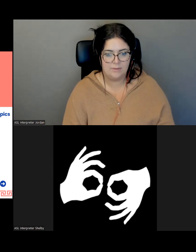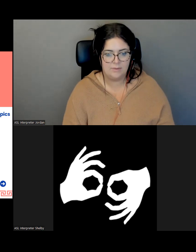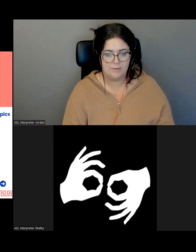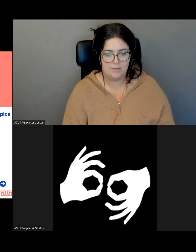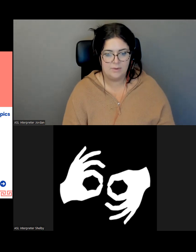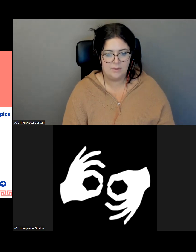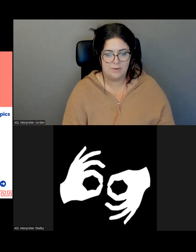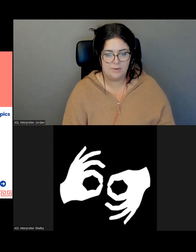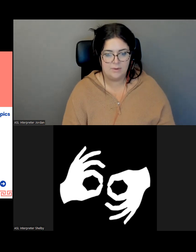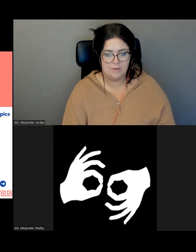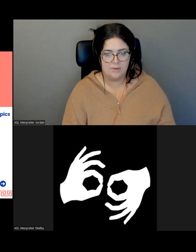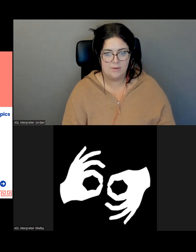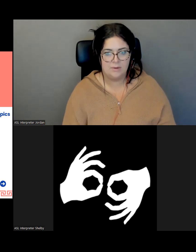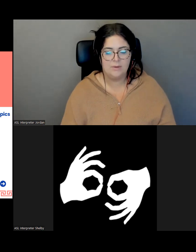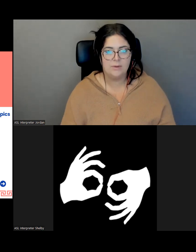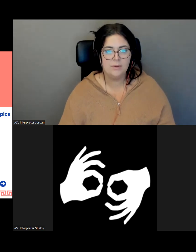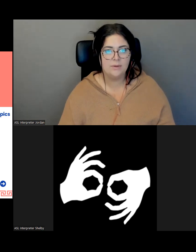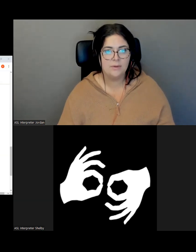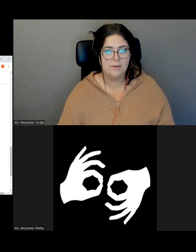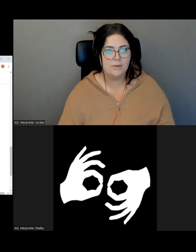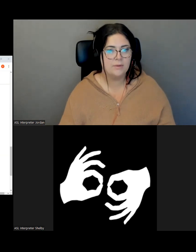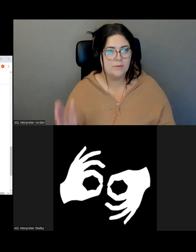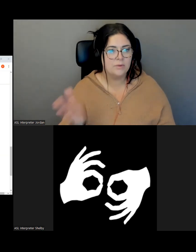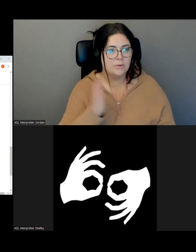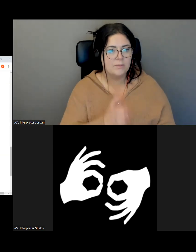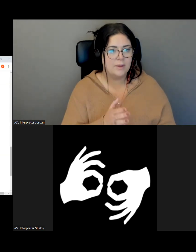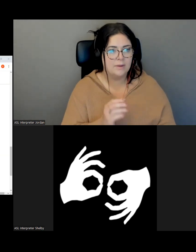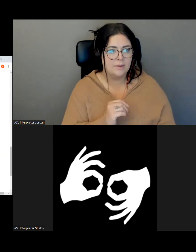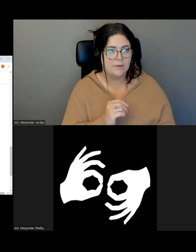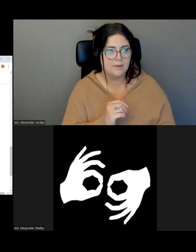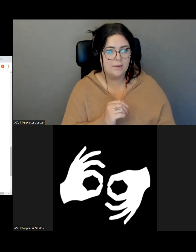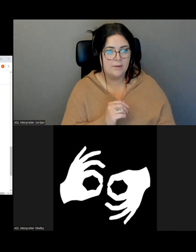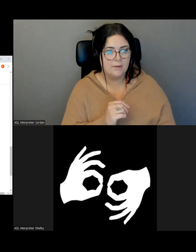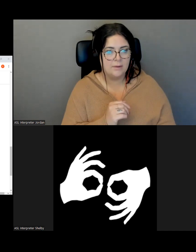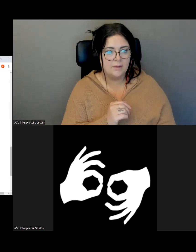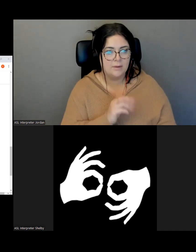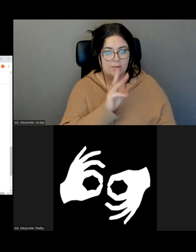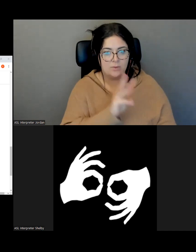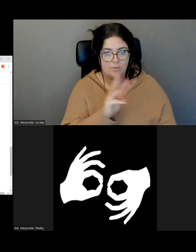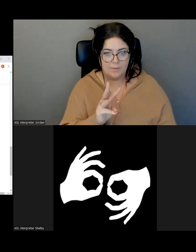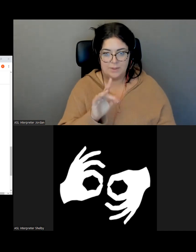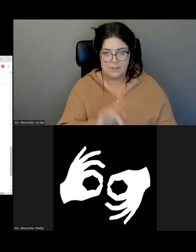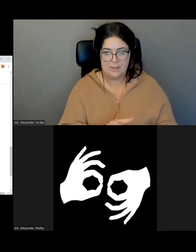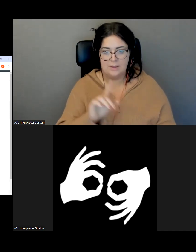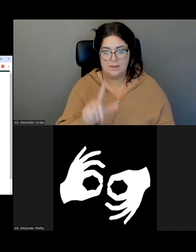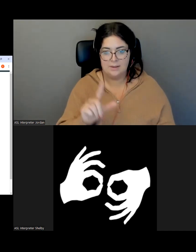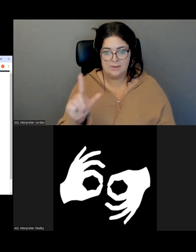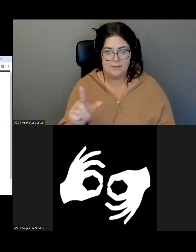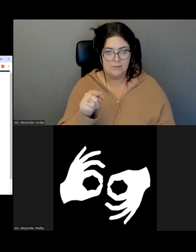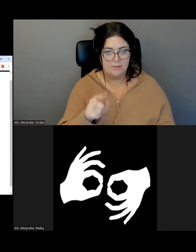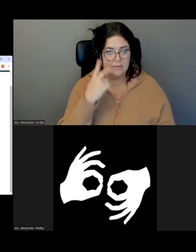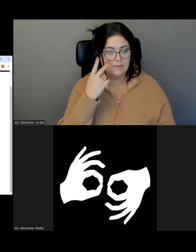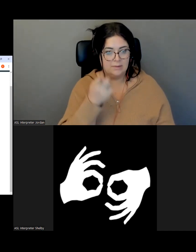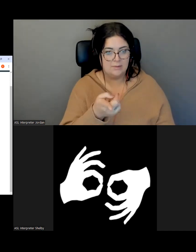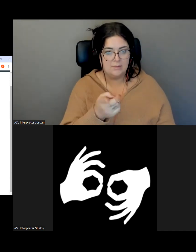Let's go back to the web page. So if I go to the web page and I go to LinkedIn Learning, I'd click on it